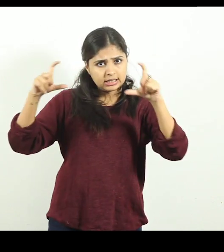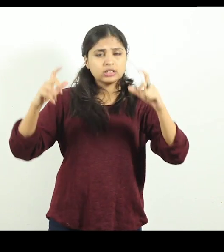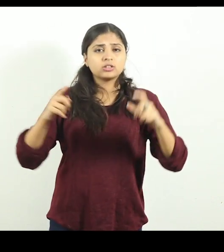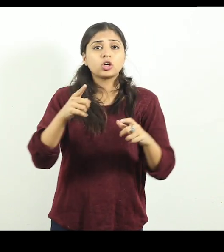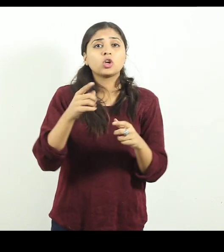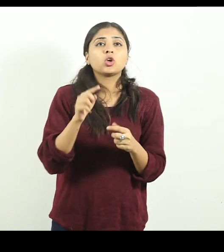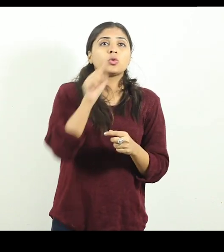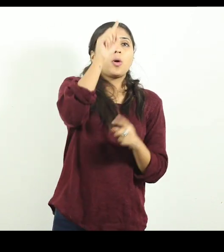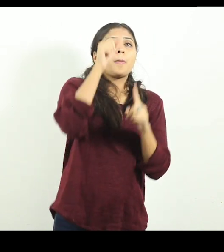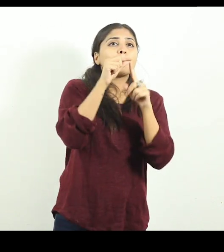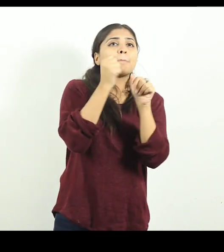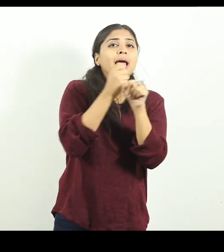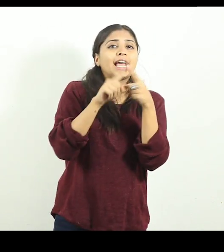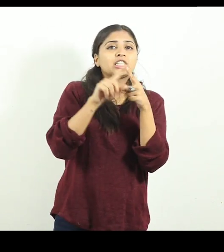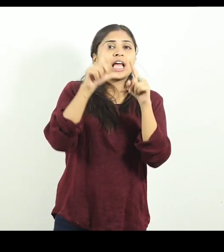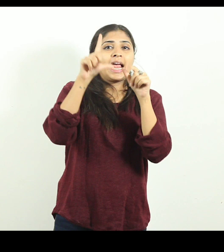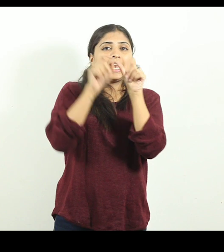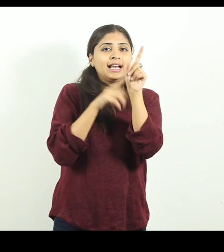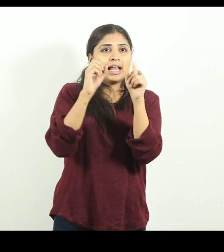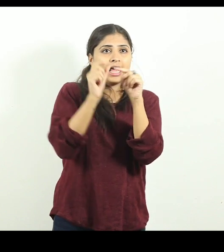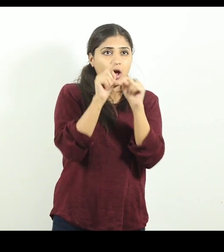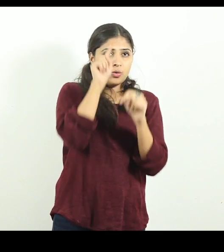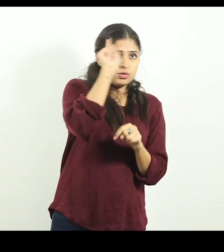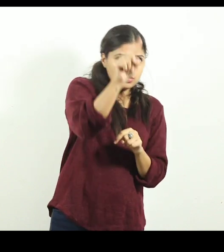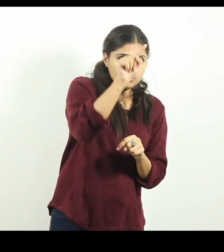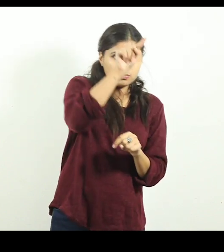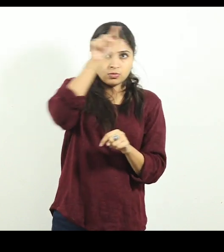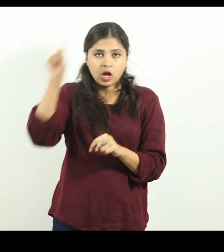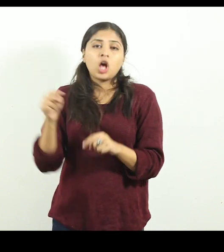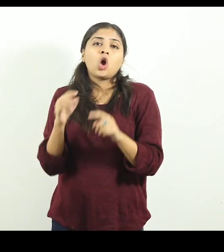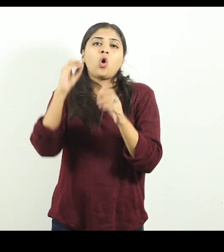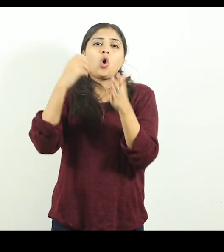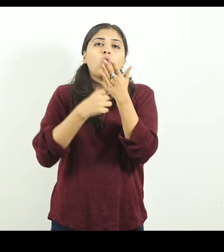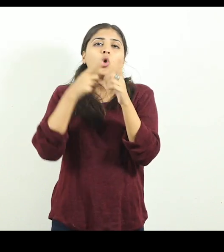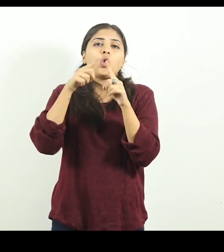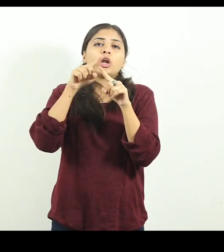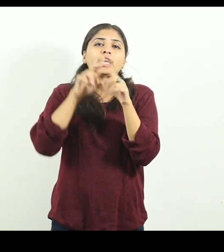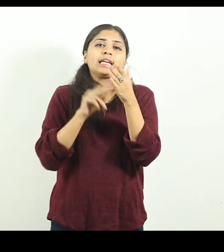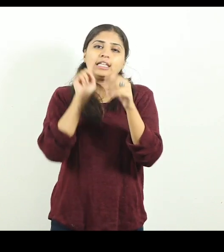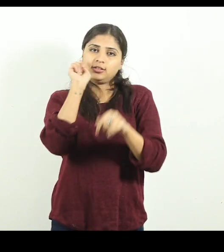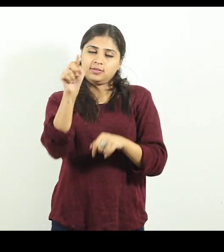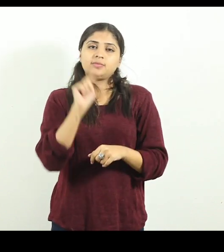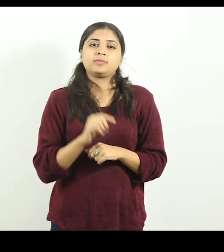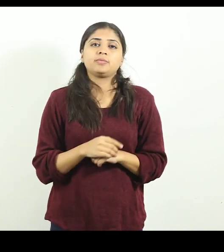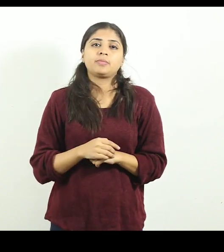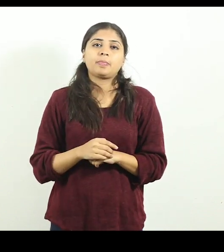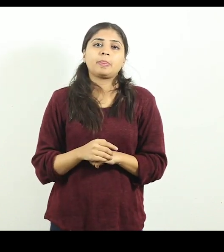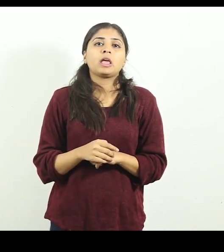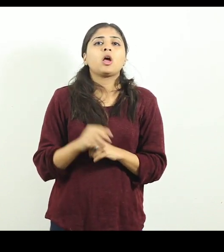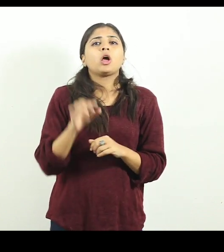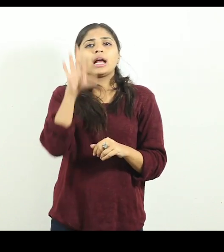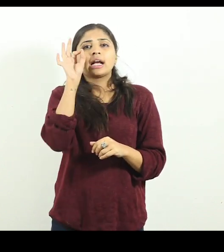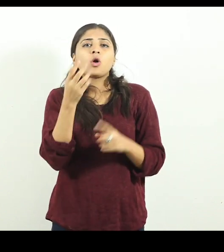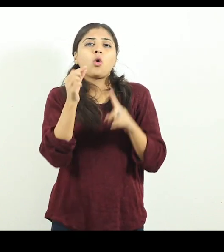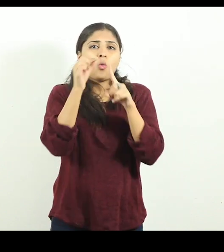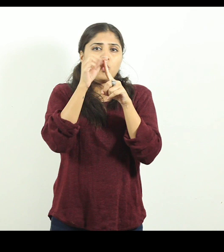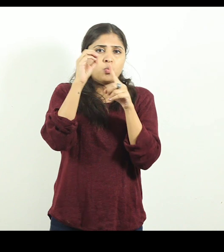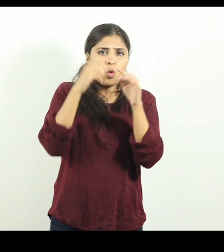tab, in the Page Setup group, click Orientation. Number 2, click Portrait or Landscape.